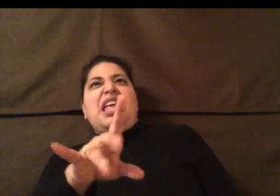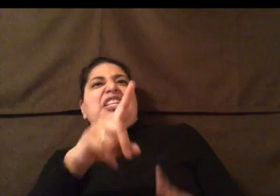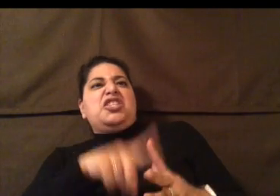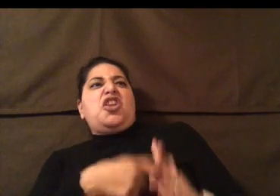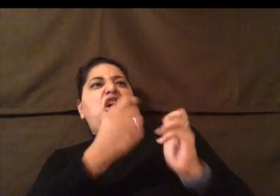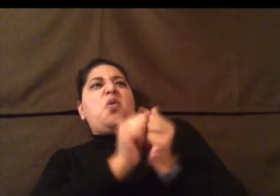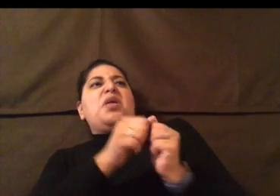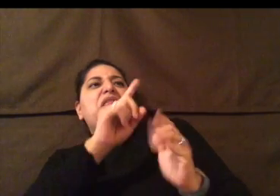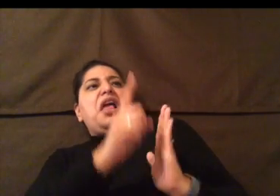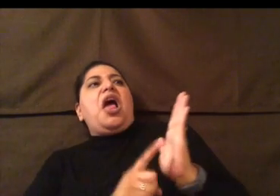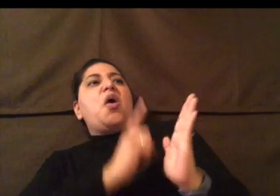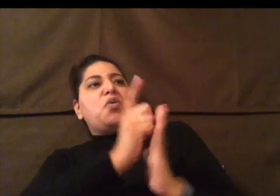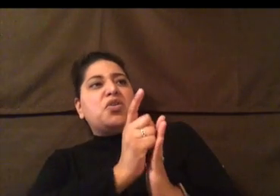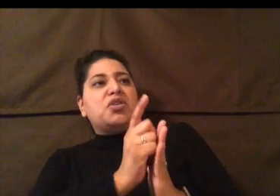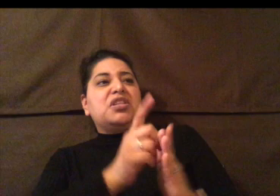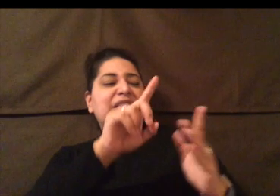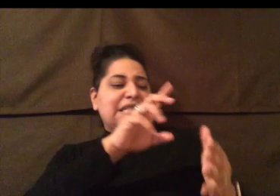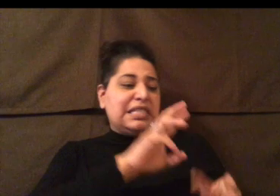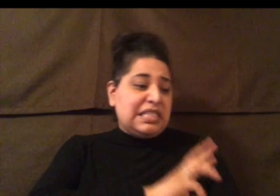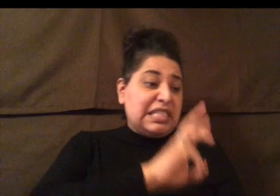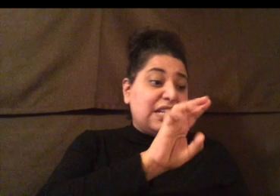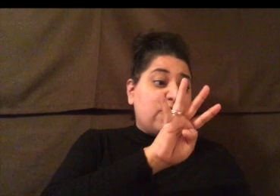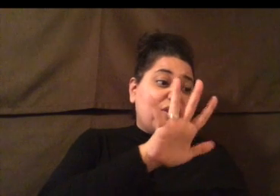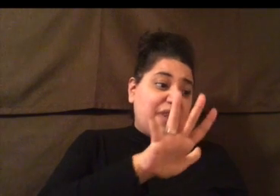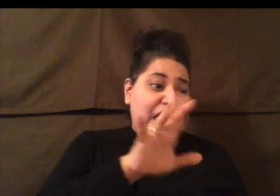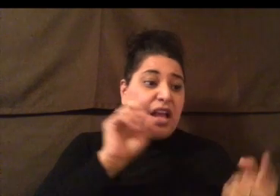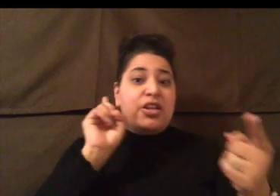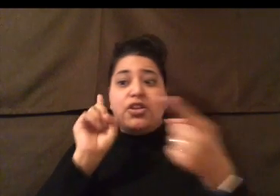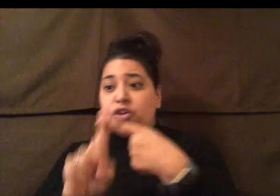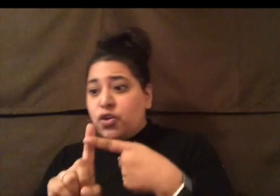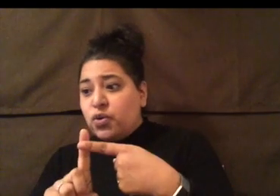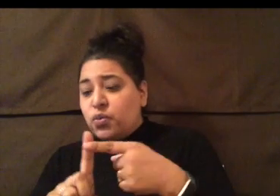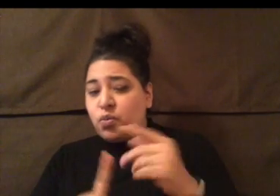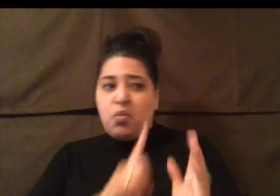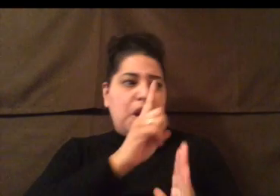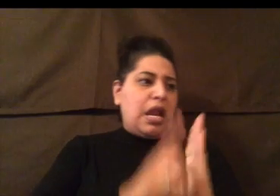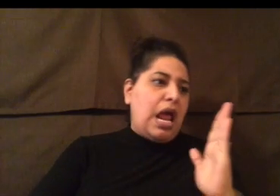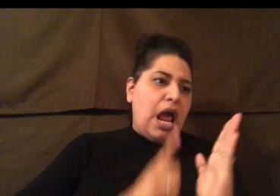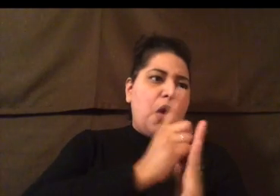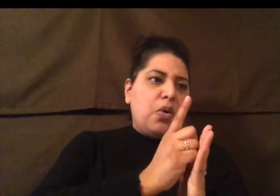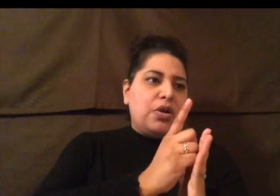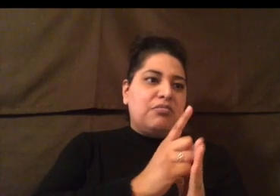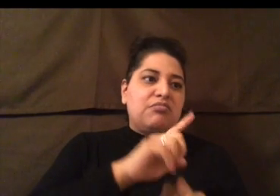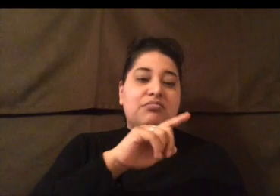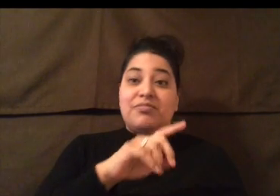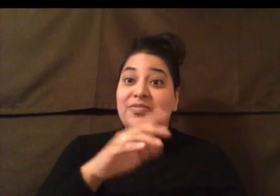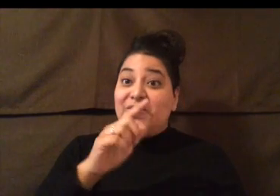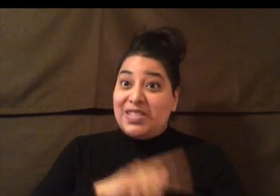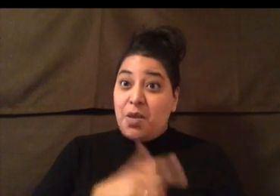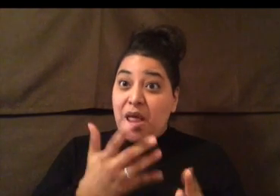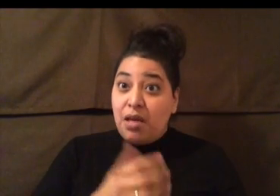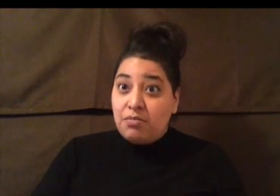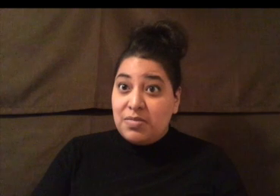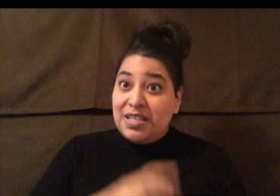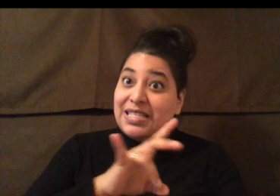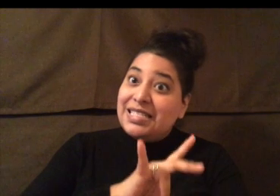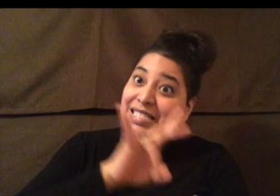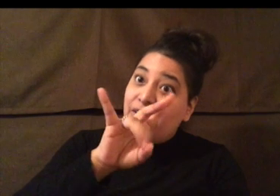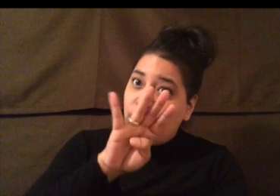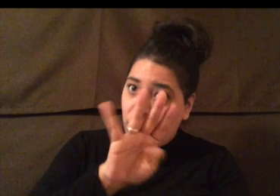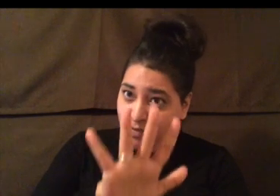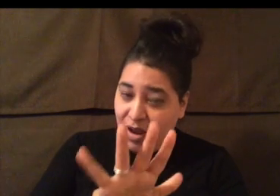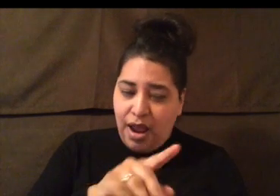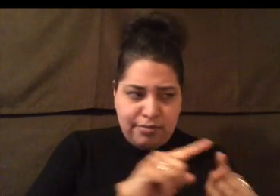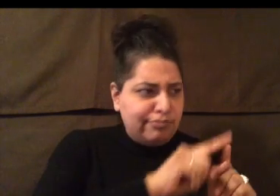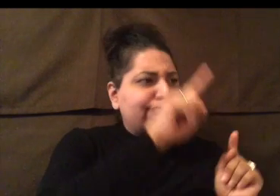Remember, you need to do what makes the most sense for you. So maybe someone would work this problem and they like to start off with the hours. And they're going